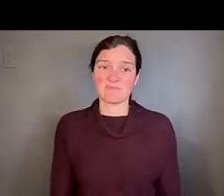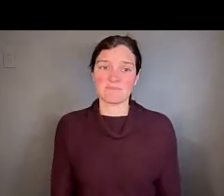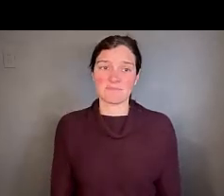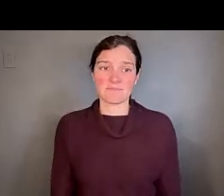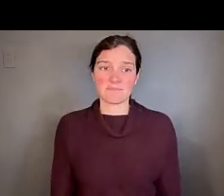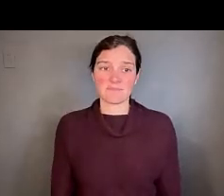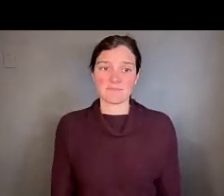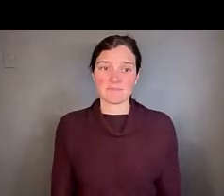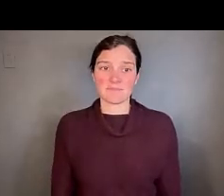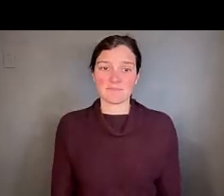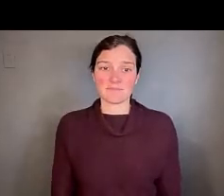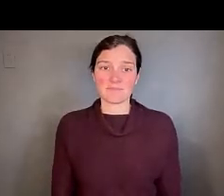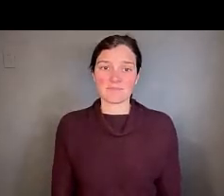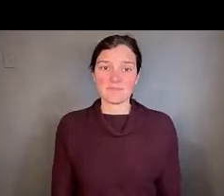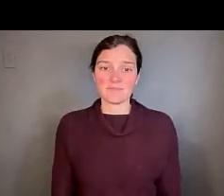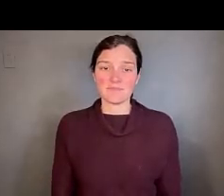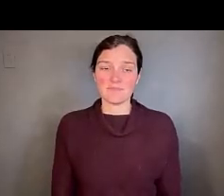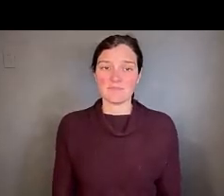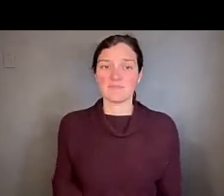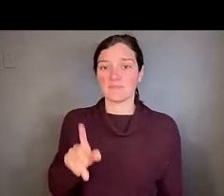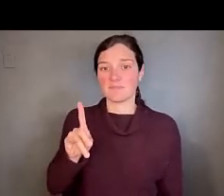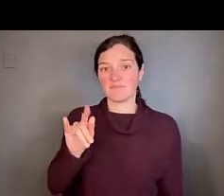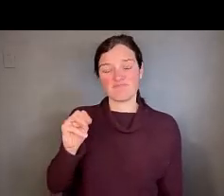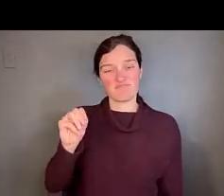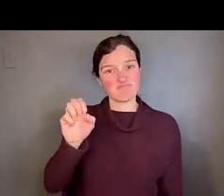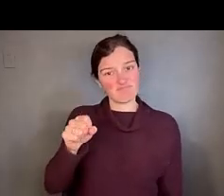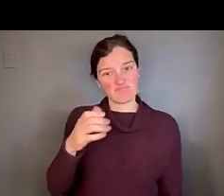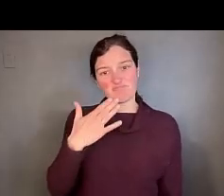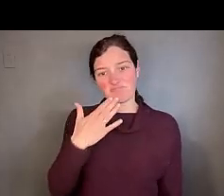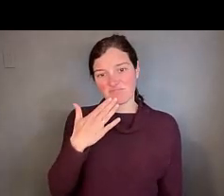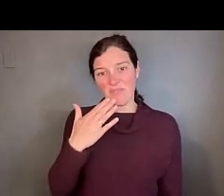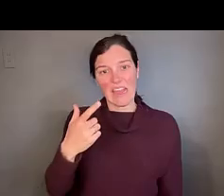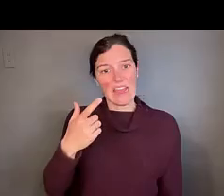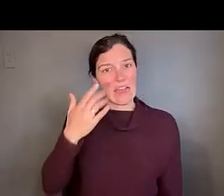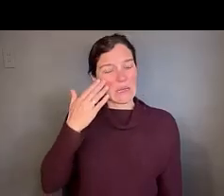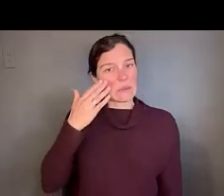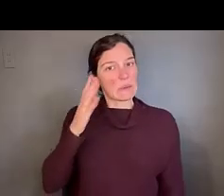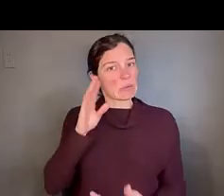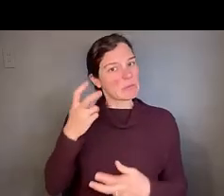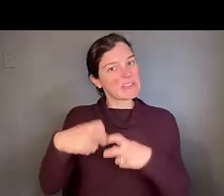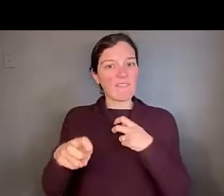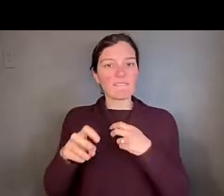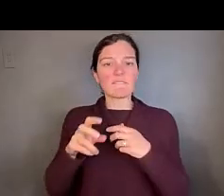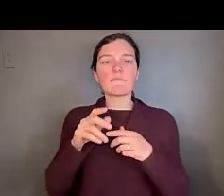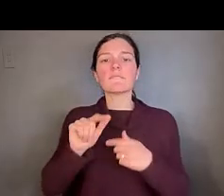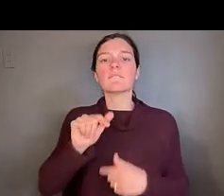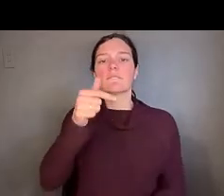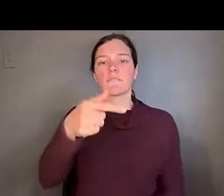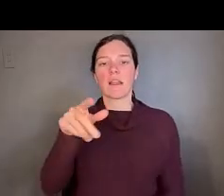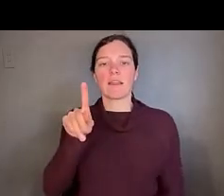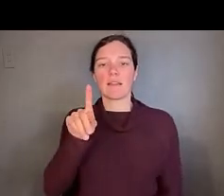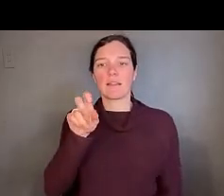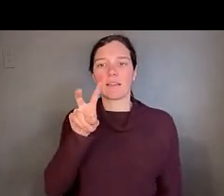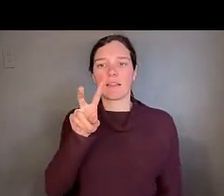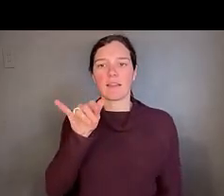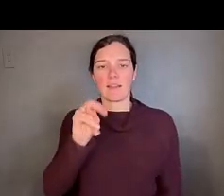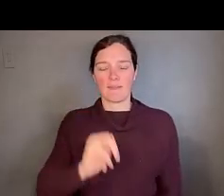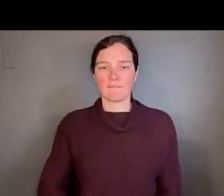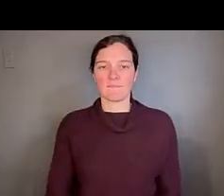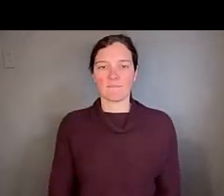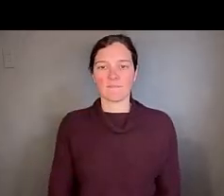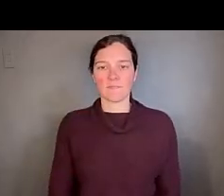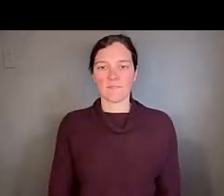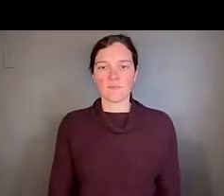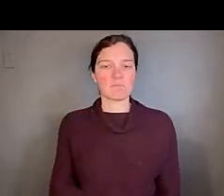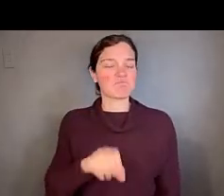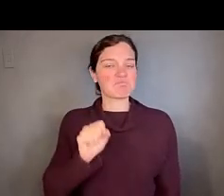You. Rob, yeah, tough times ahead, and I appreciate what you're calling out. Kevin. Yeah, I agree with